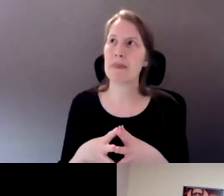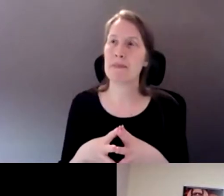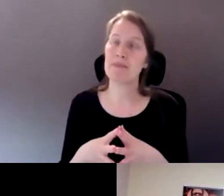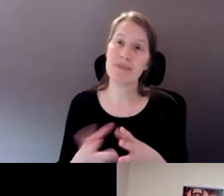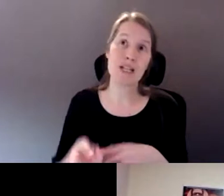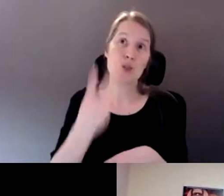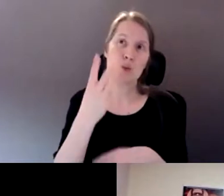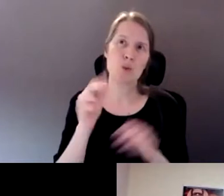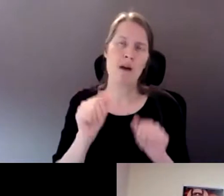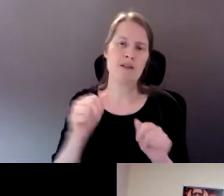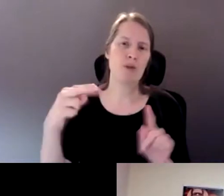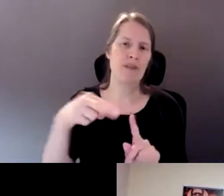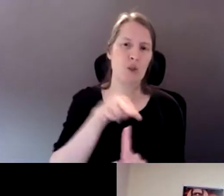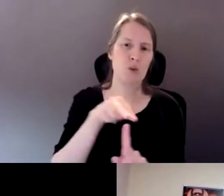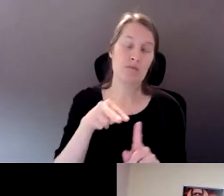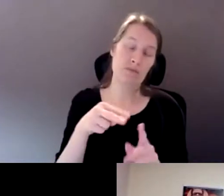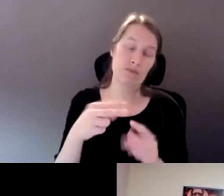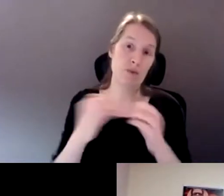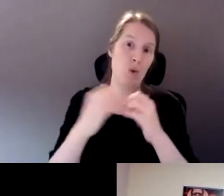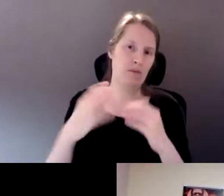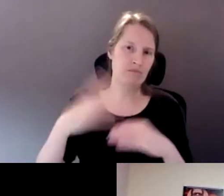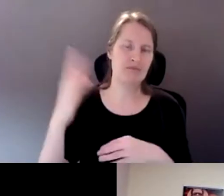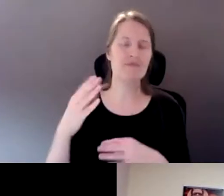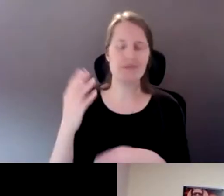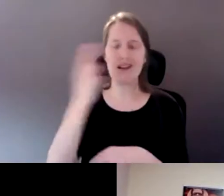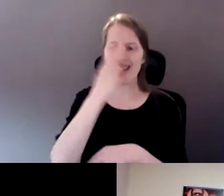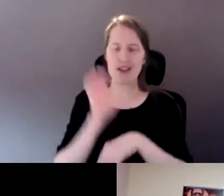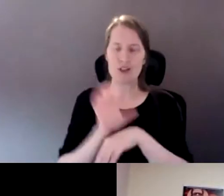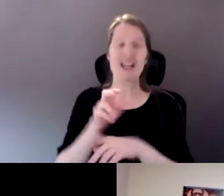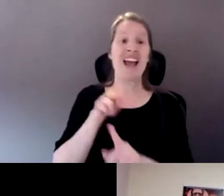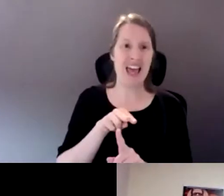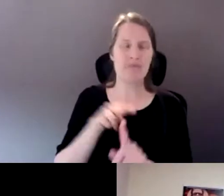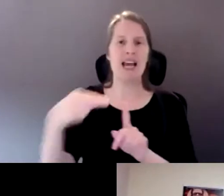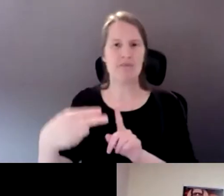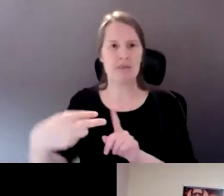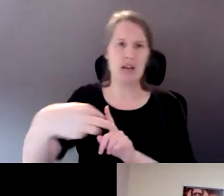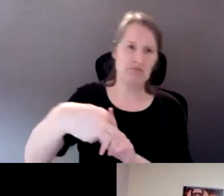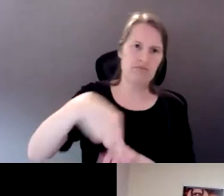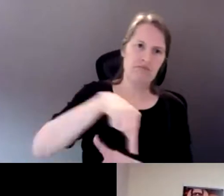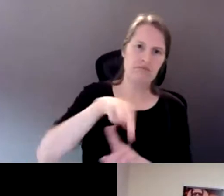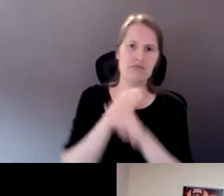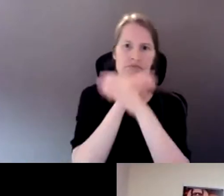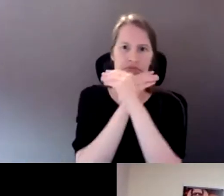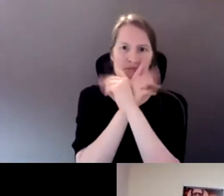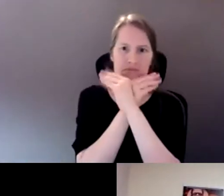two possibilities. And the Catholic Church has certainly played